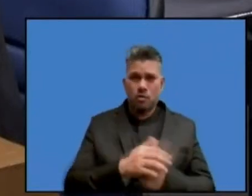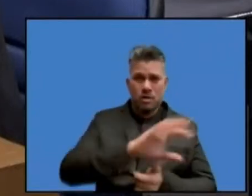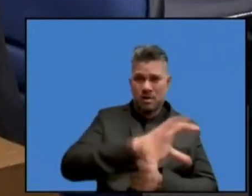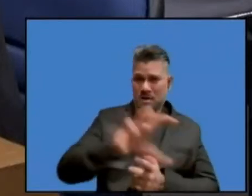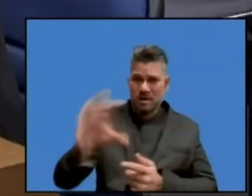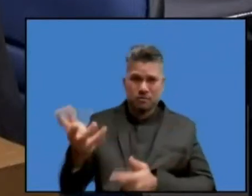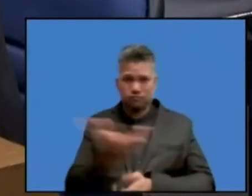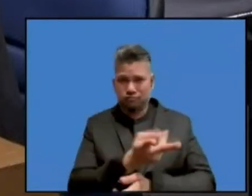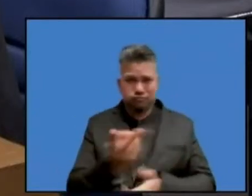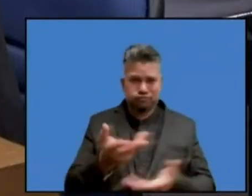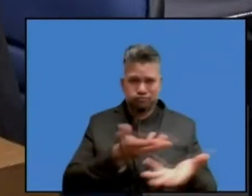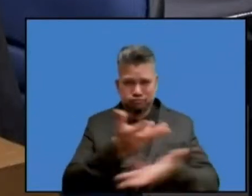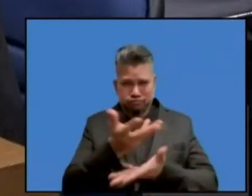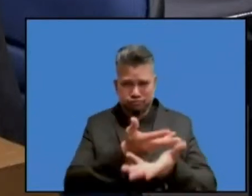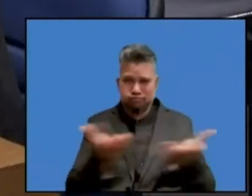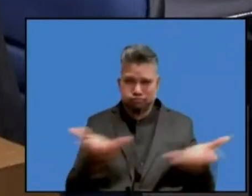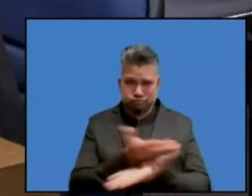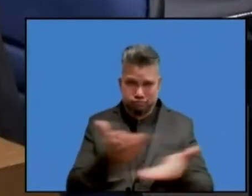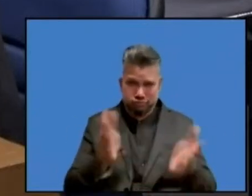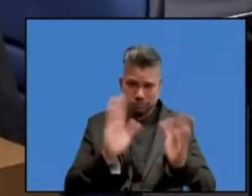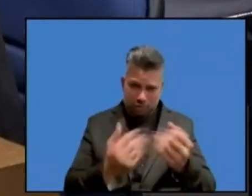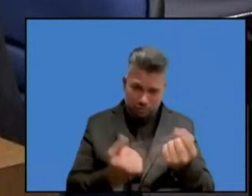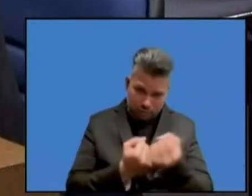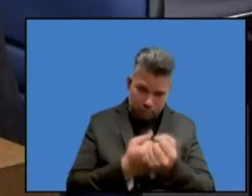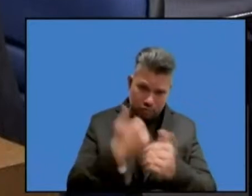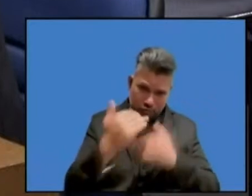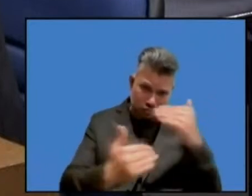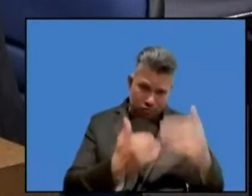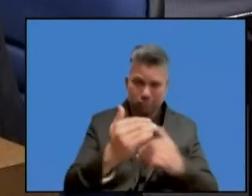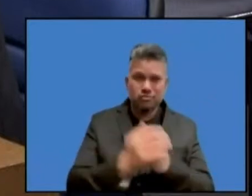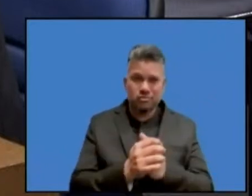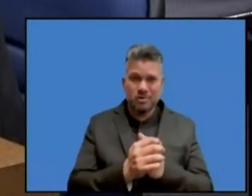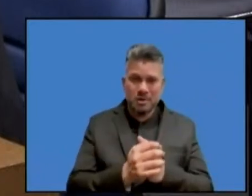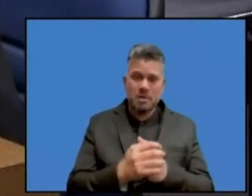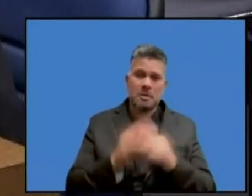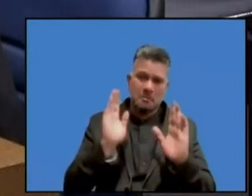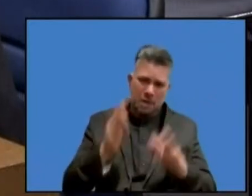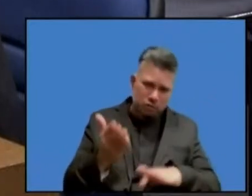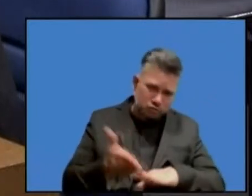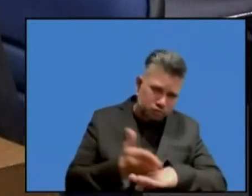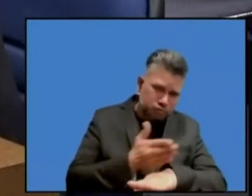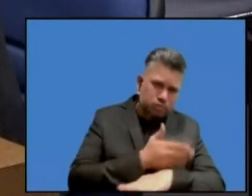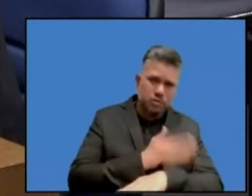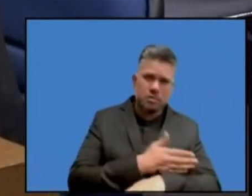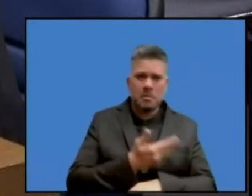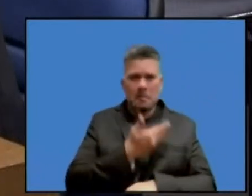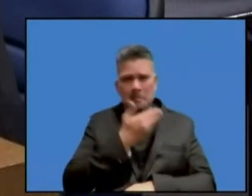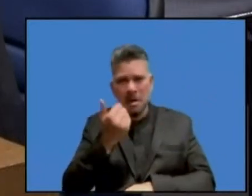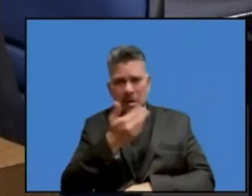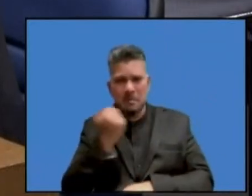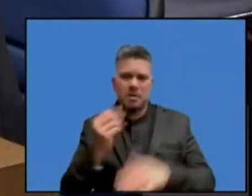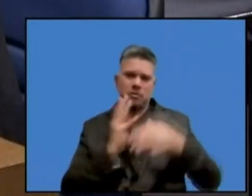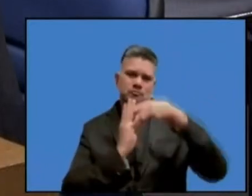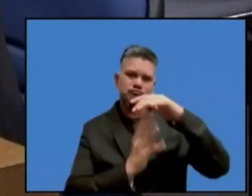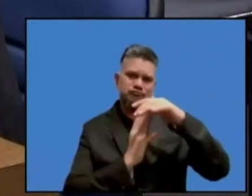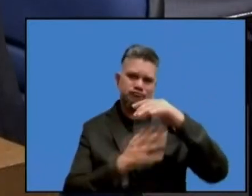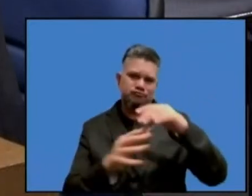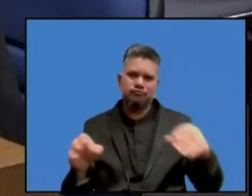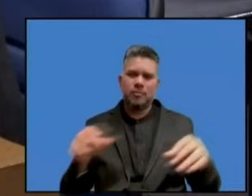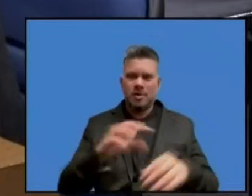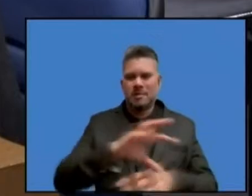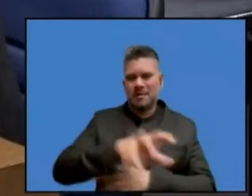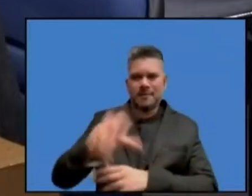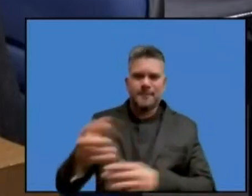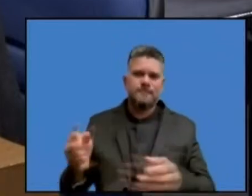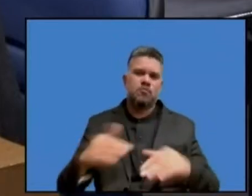our sub-regional programs to increase and improve labor mobility across borders. For example, we are